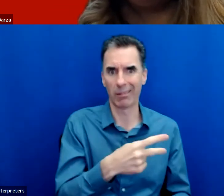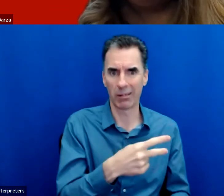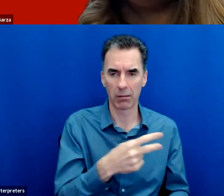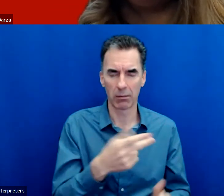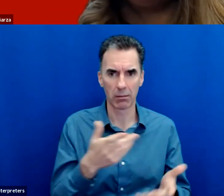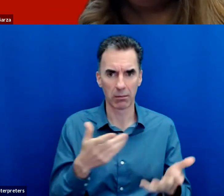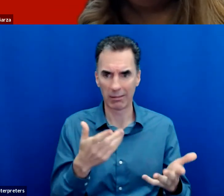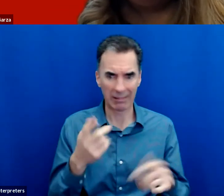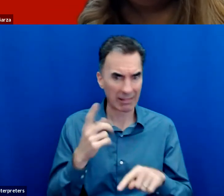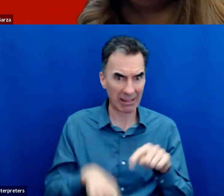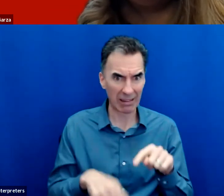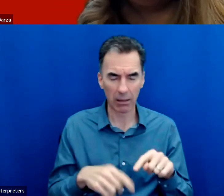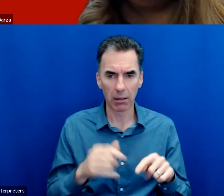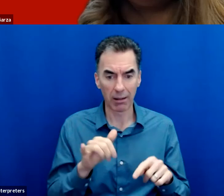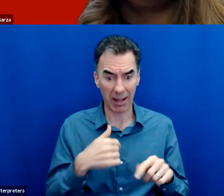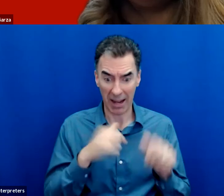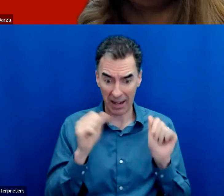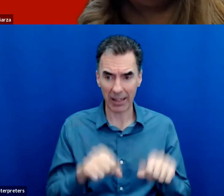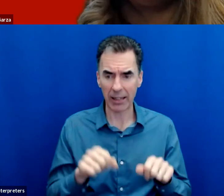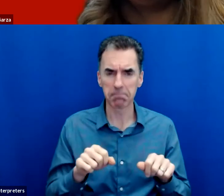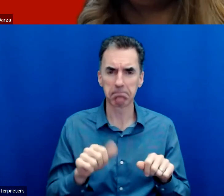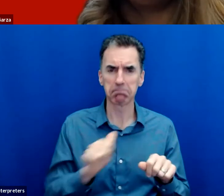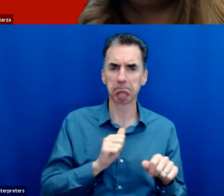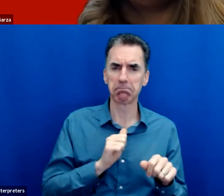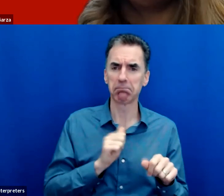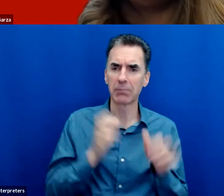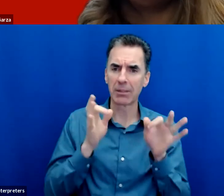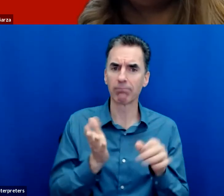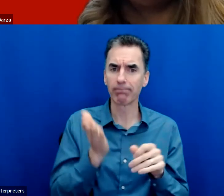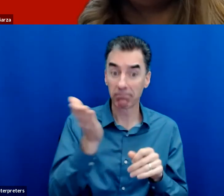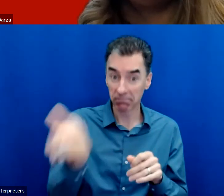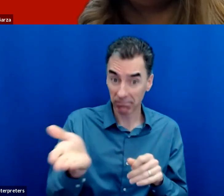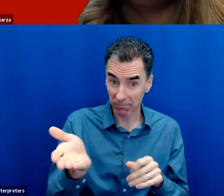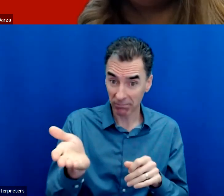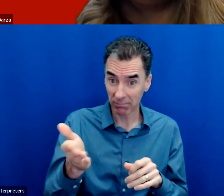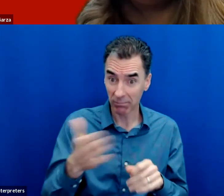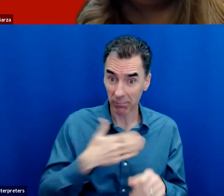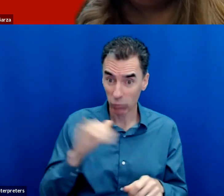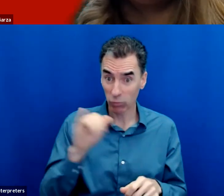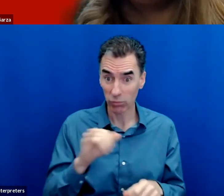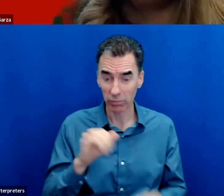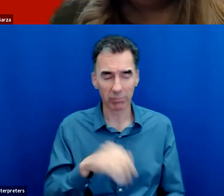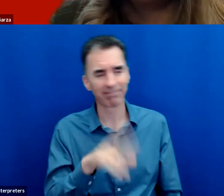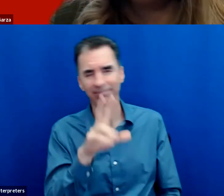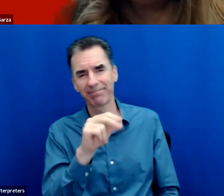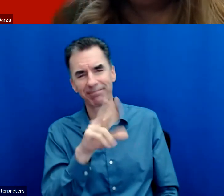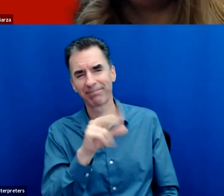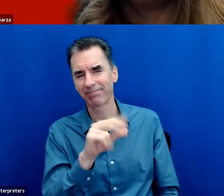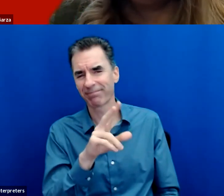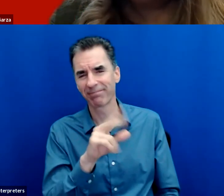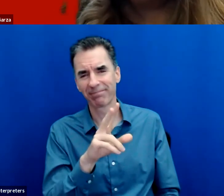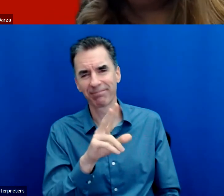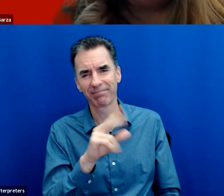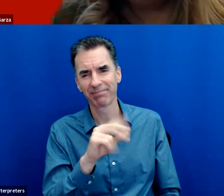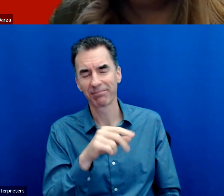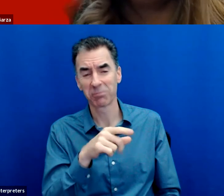manually file a claim with our insurance? no, unfortunately, I